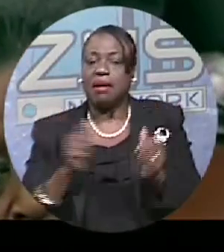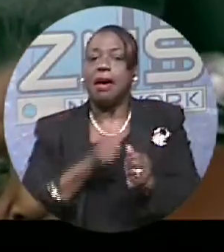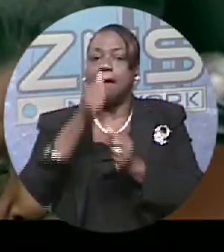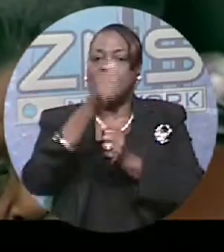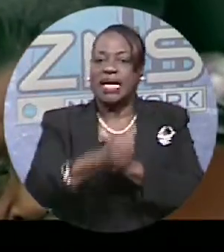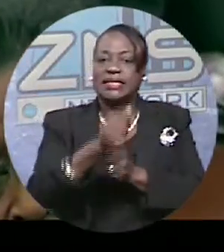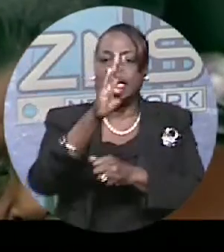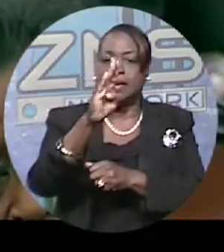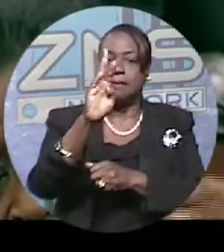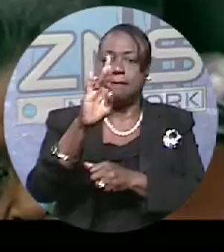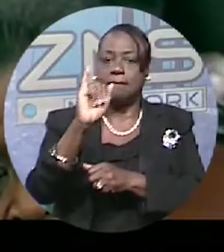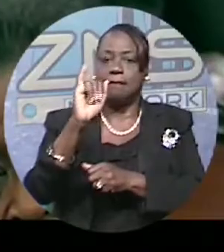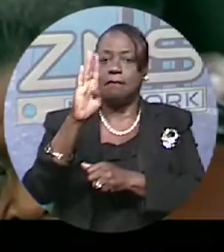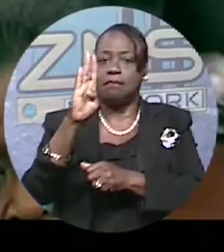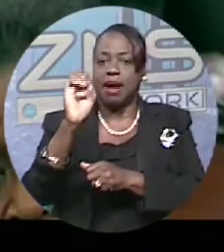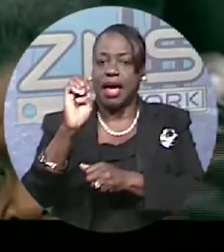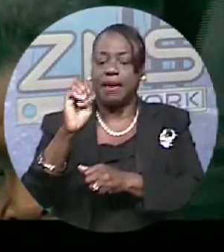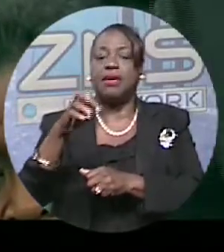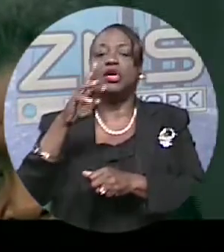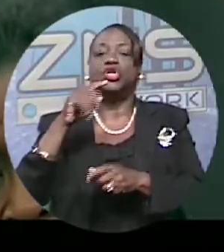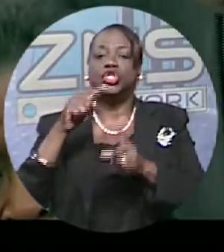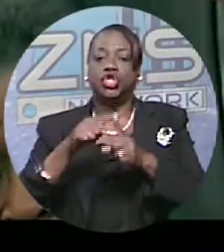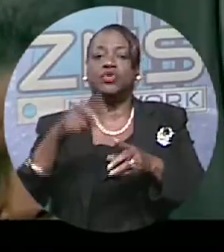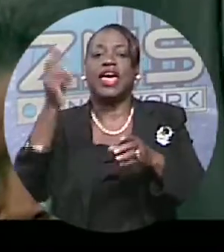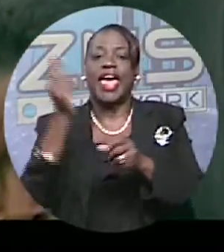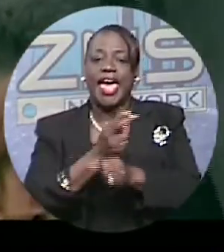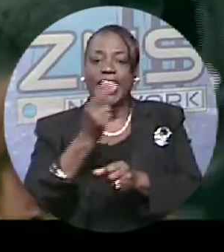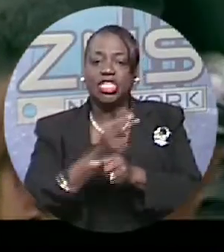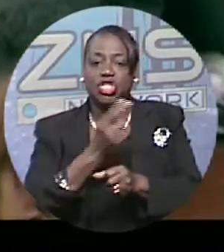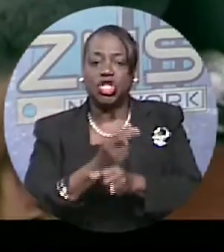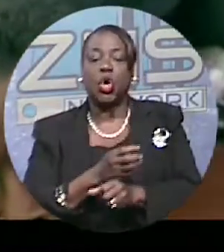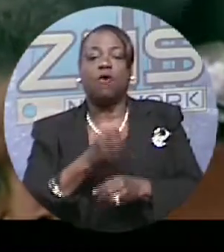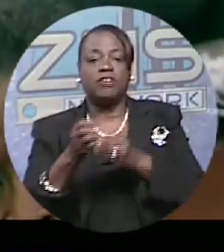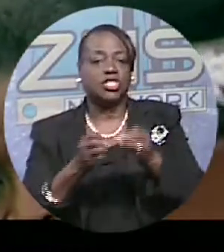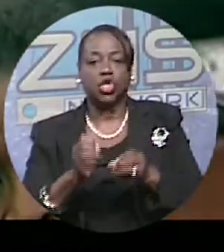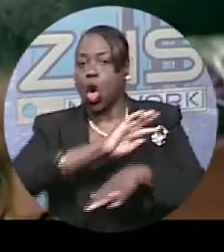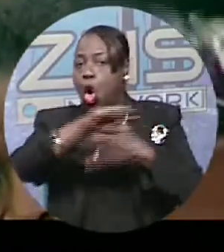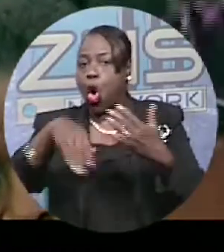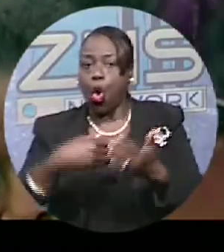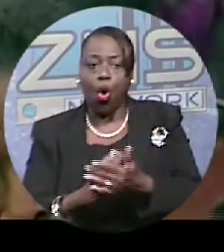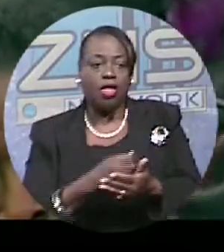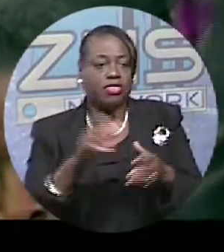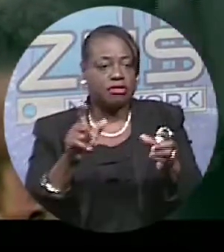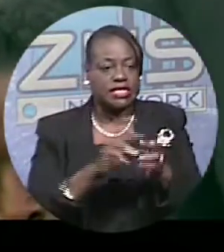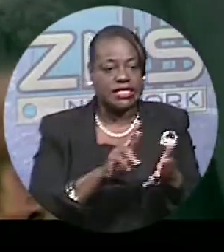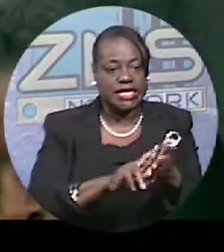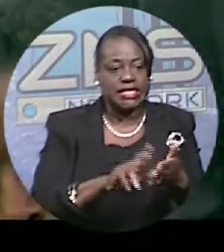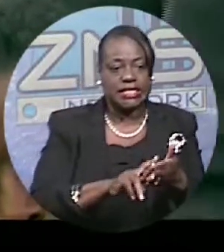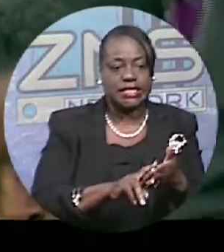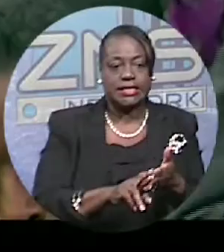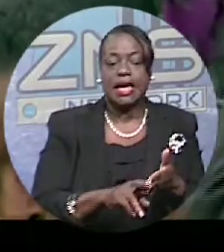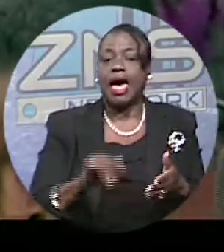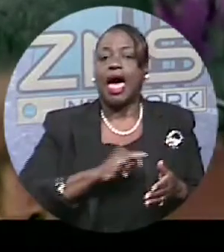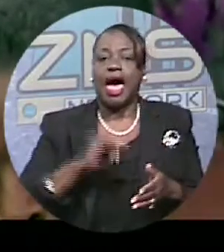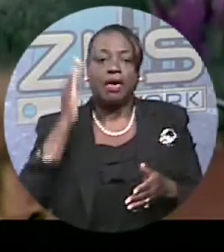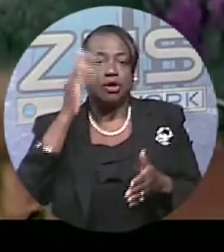Haitian officials. All the receipts which I have here and I brought here and I intend to lay them over show that